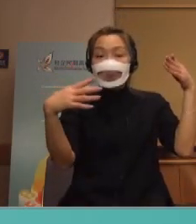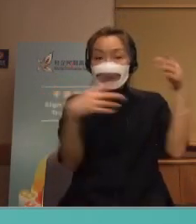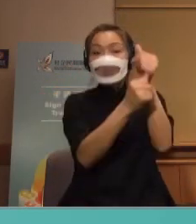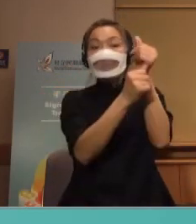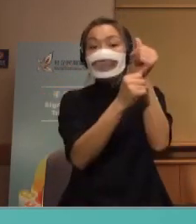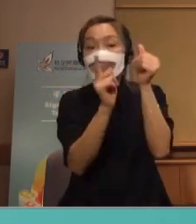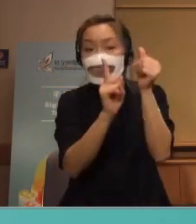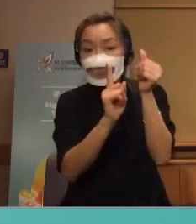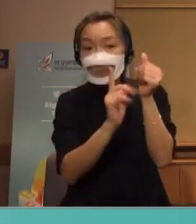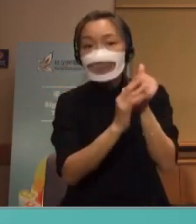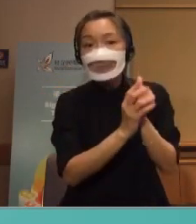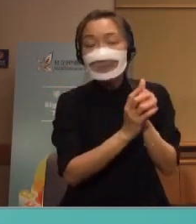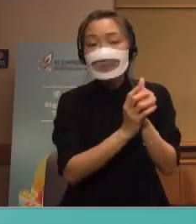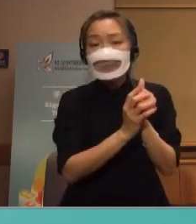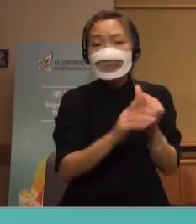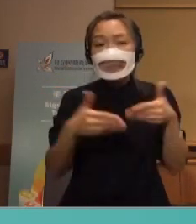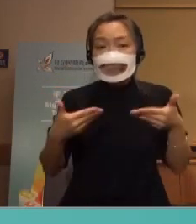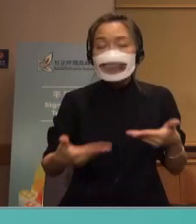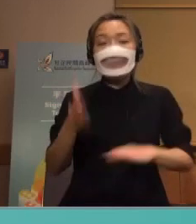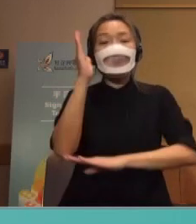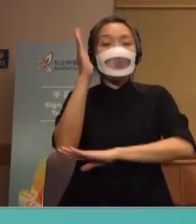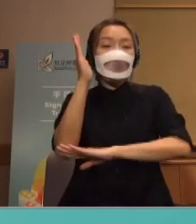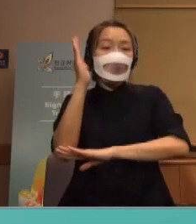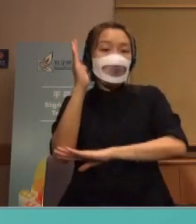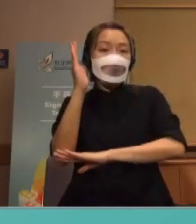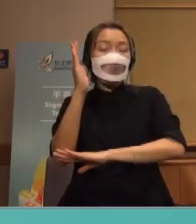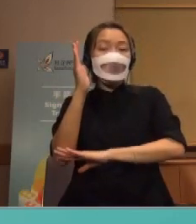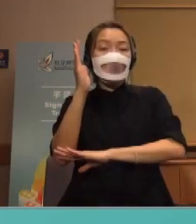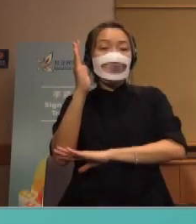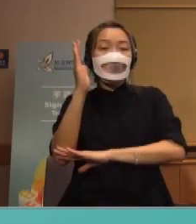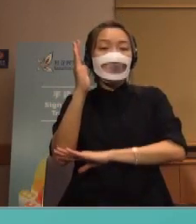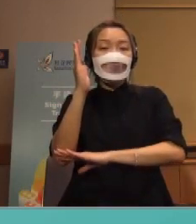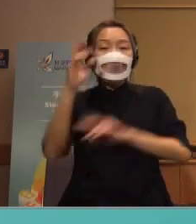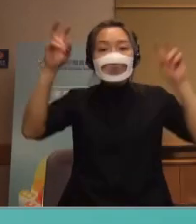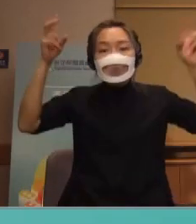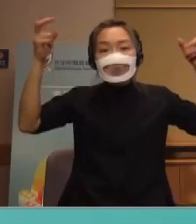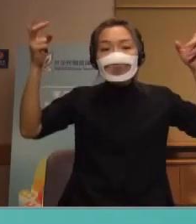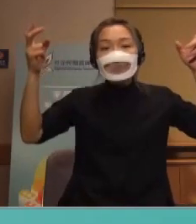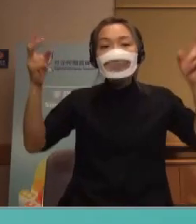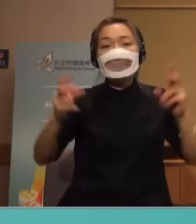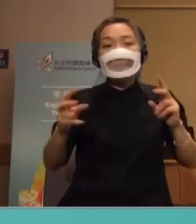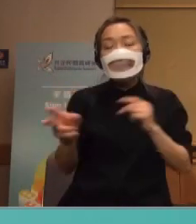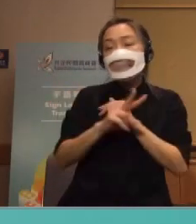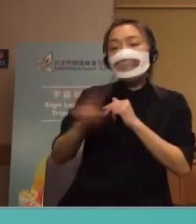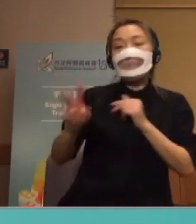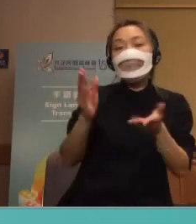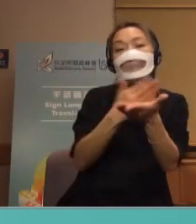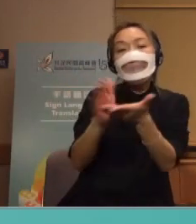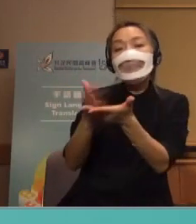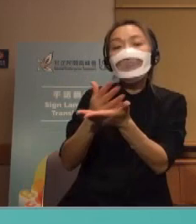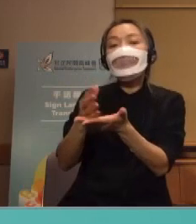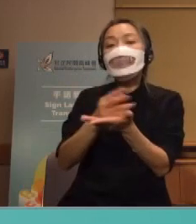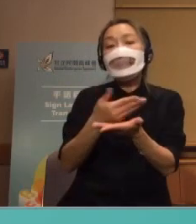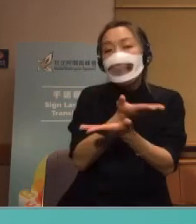I heard from our panelists, who very kindly shared all of their experiences and insights. And I thank you all again for this. Thank